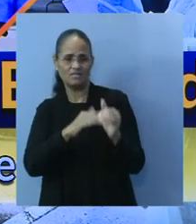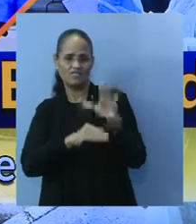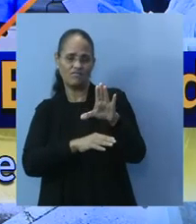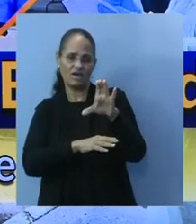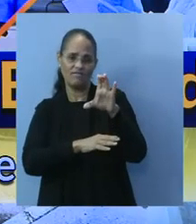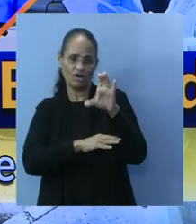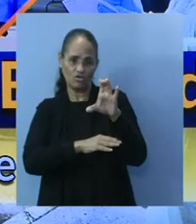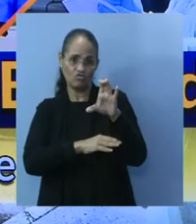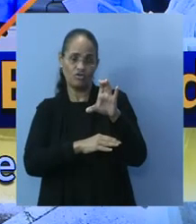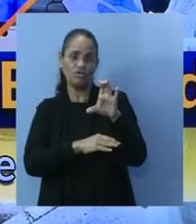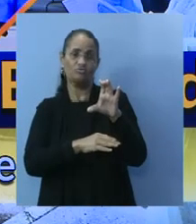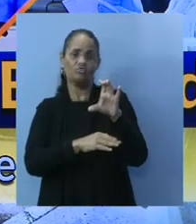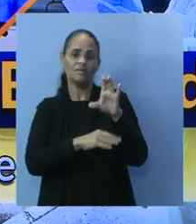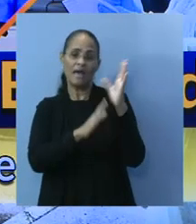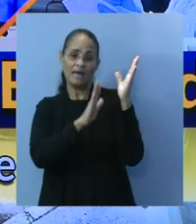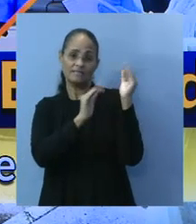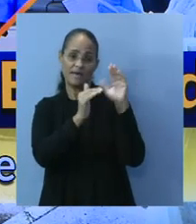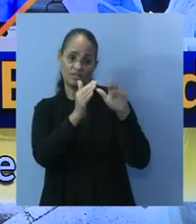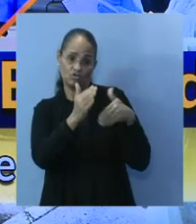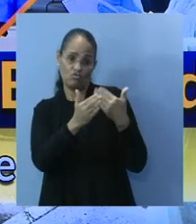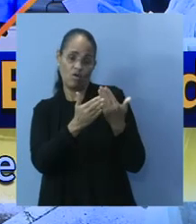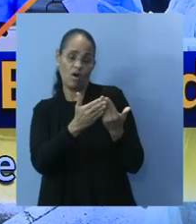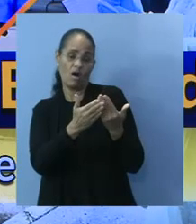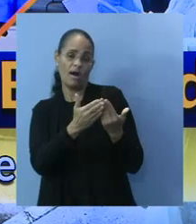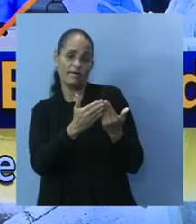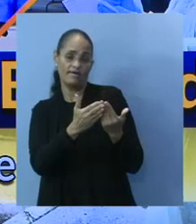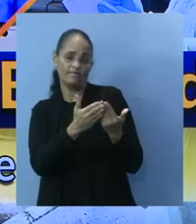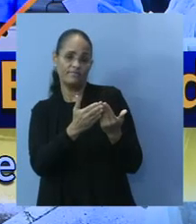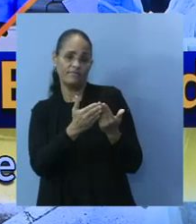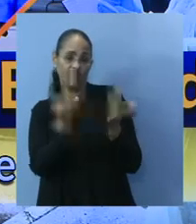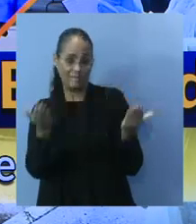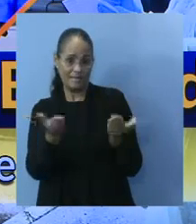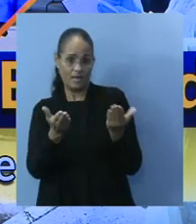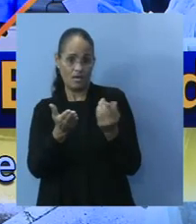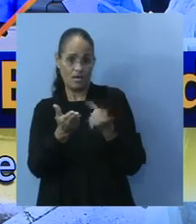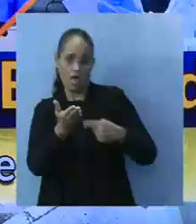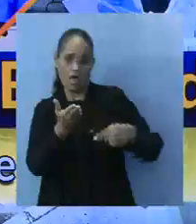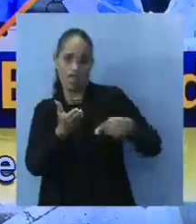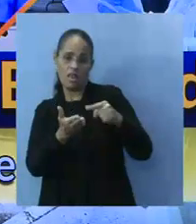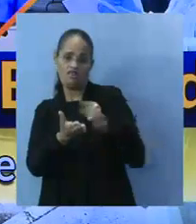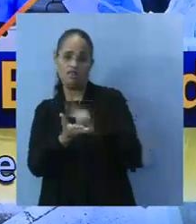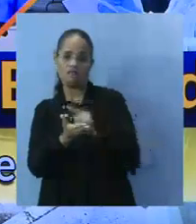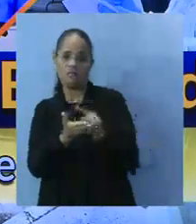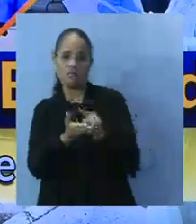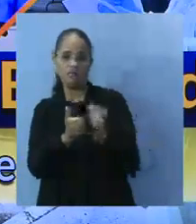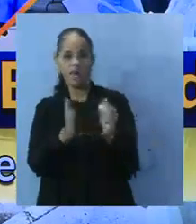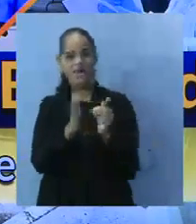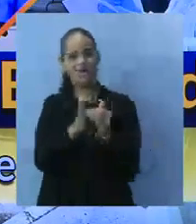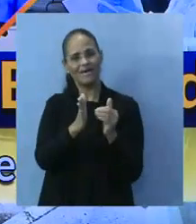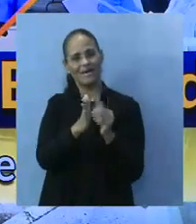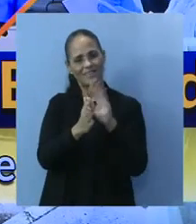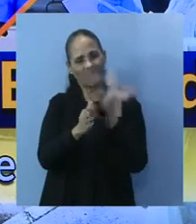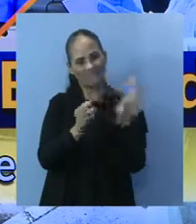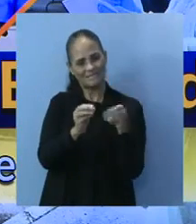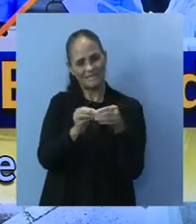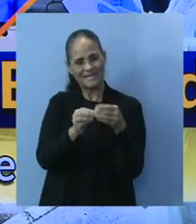19,500 doses expected to arrive on island next week. Again, that is an additional